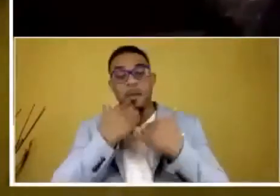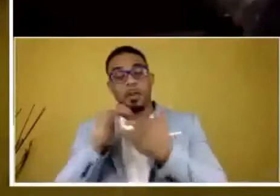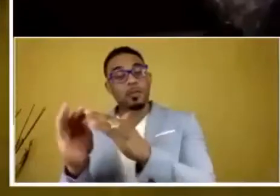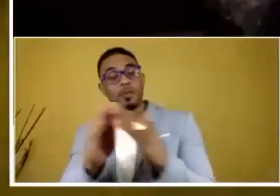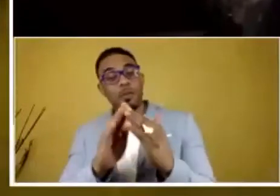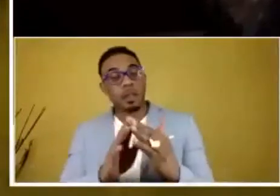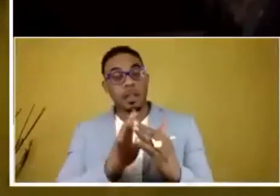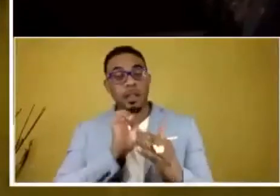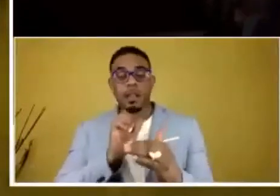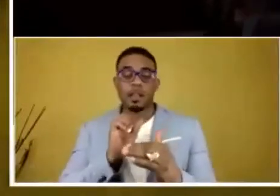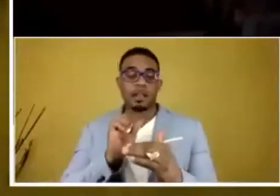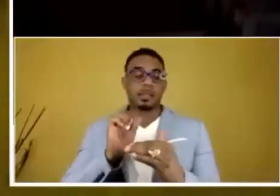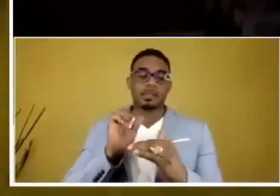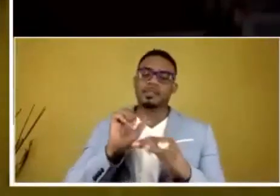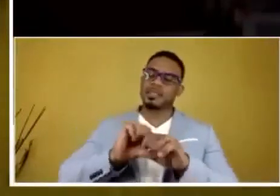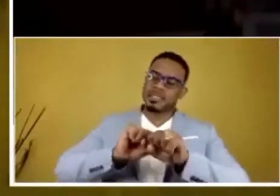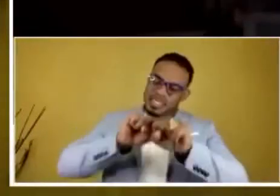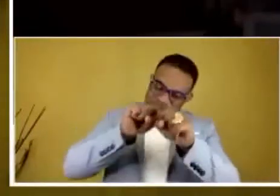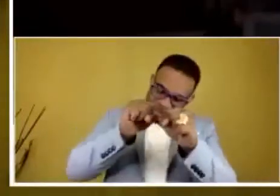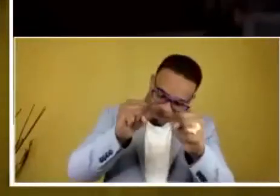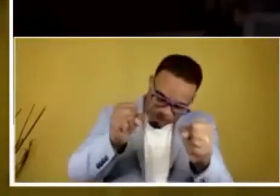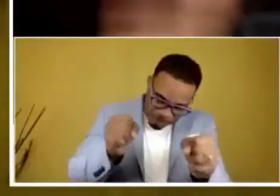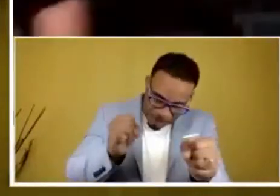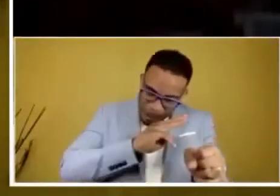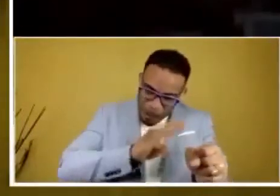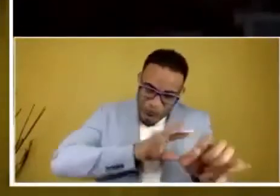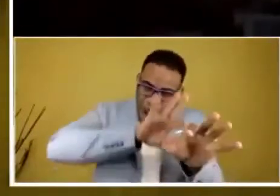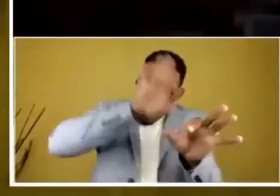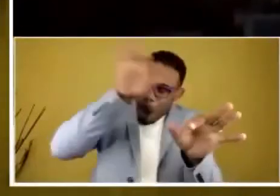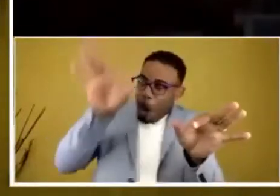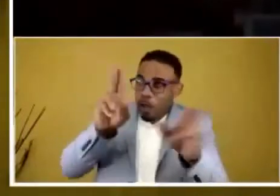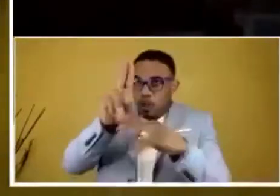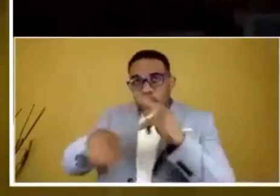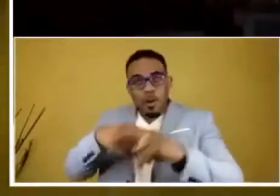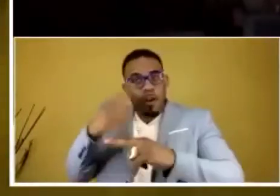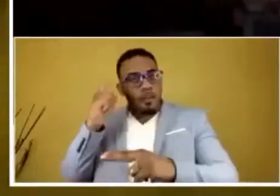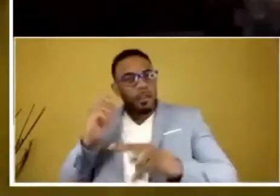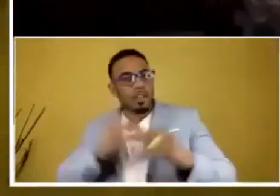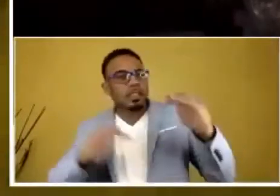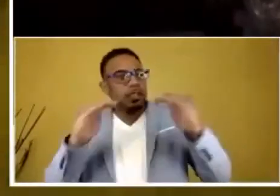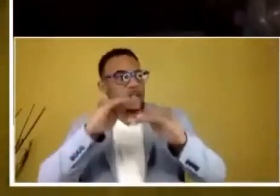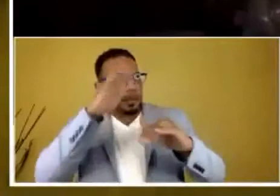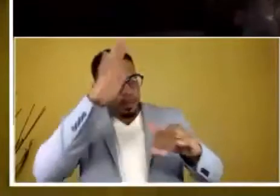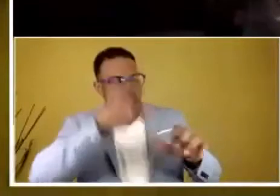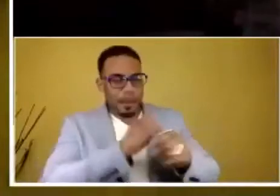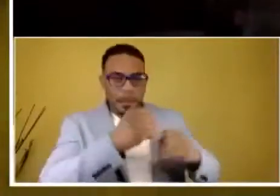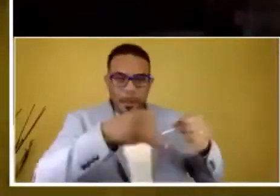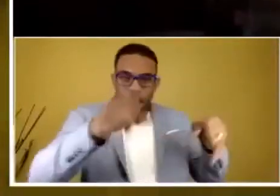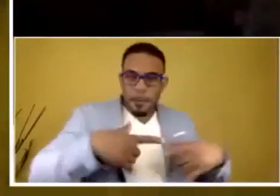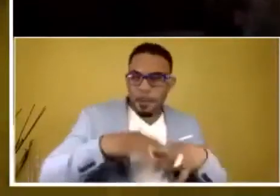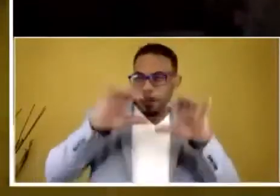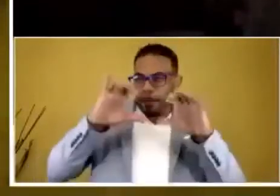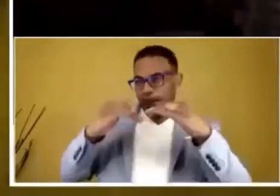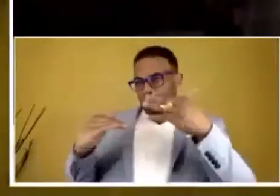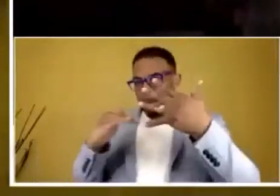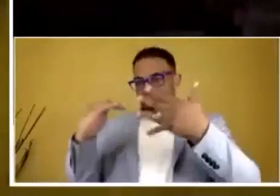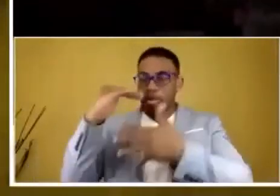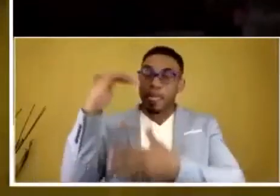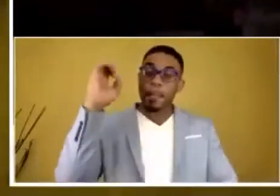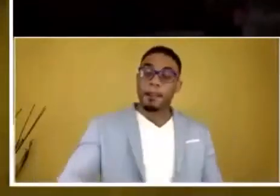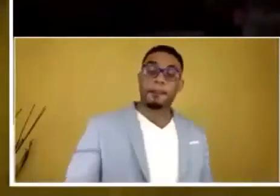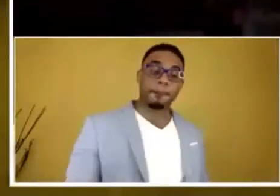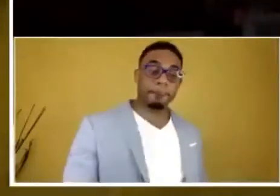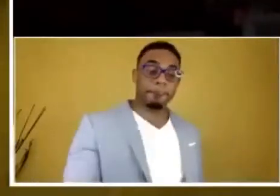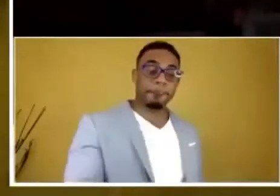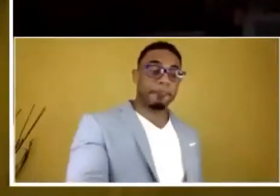bending the moral arc of the universe towards justice beyond man-made borders and classes. I think it's